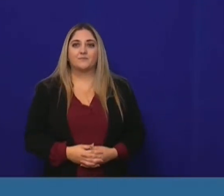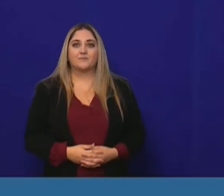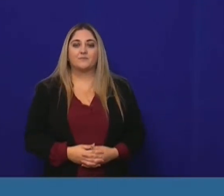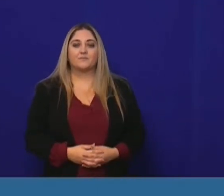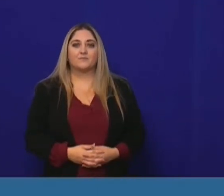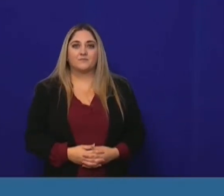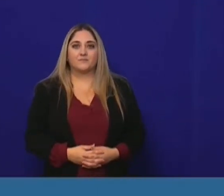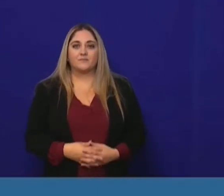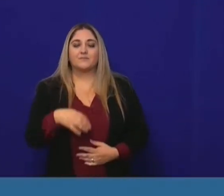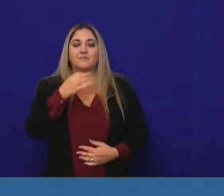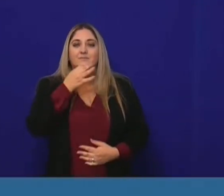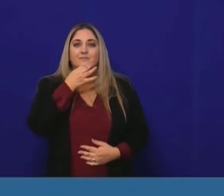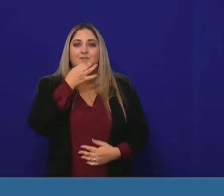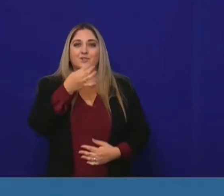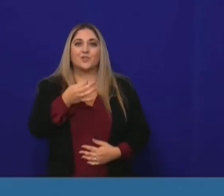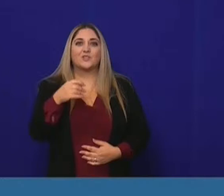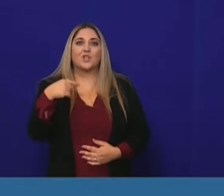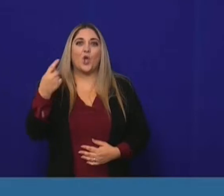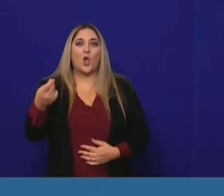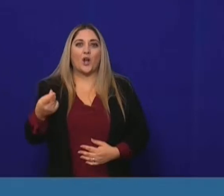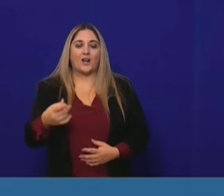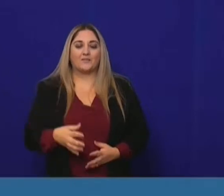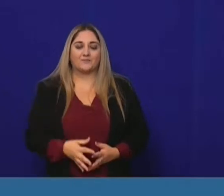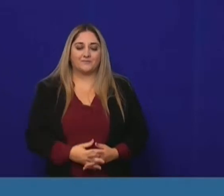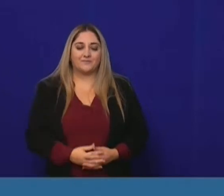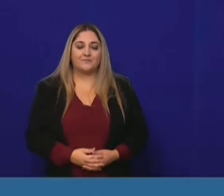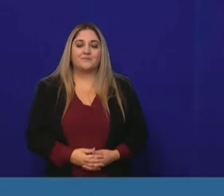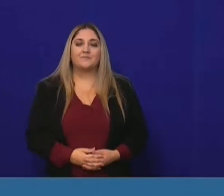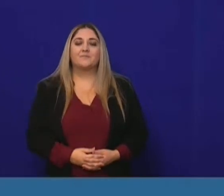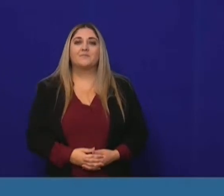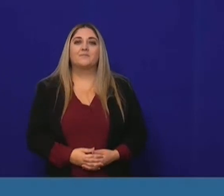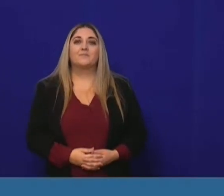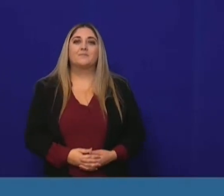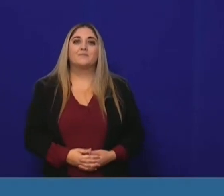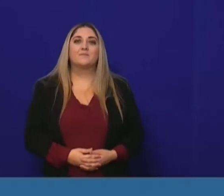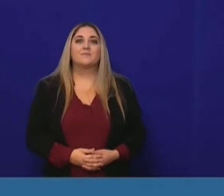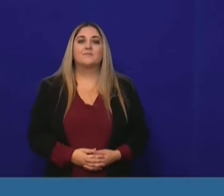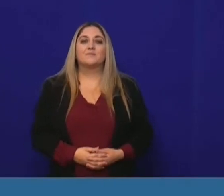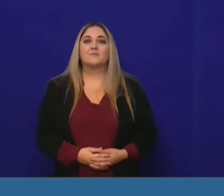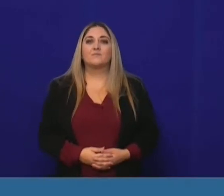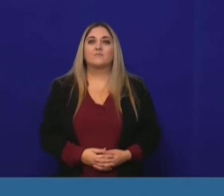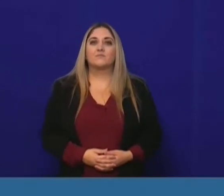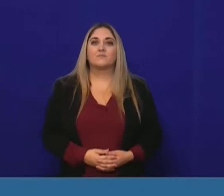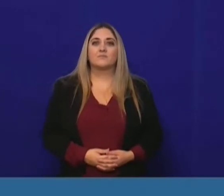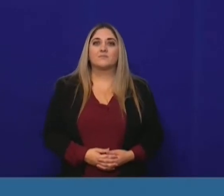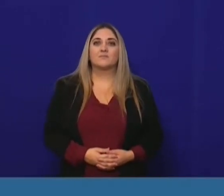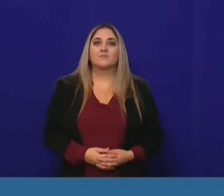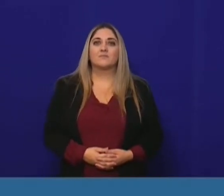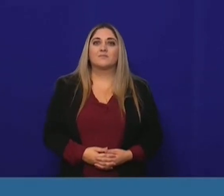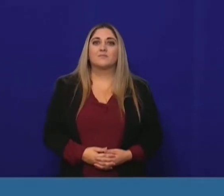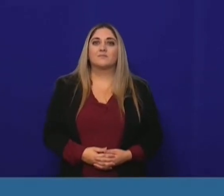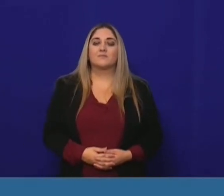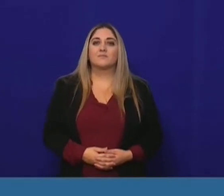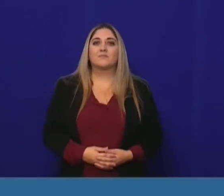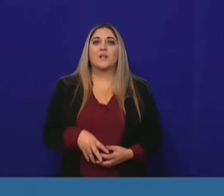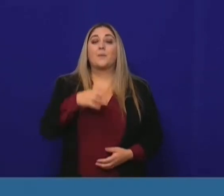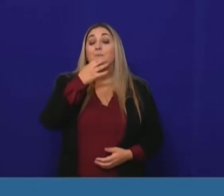Good afternoon, Professor Gauci. I'm Laura Kallea from Malta today. I just have a couple of questions. The first is regarding to